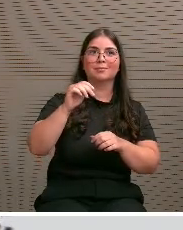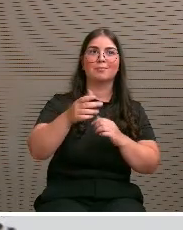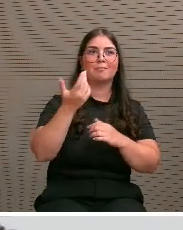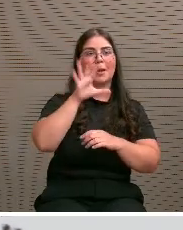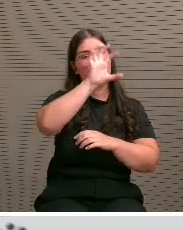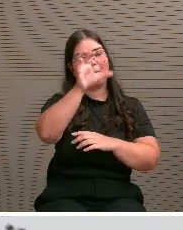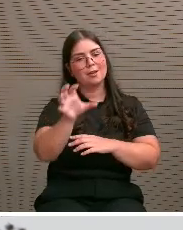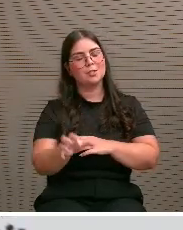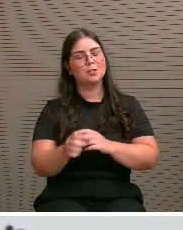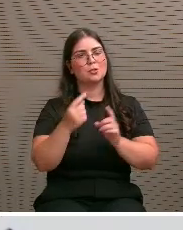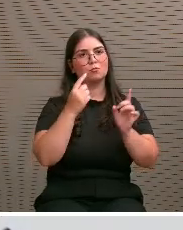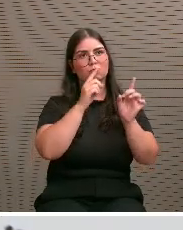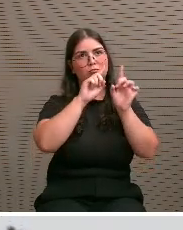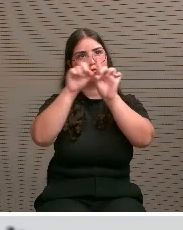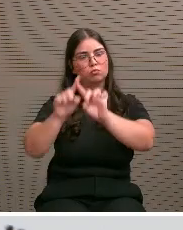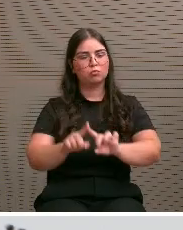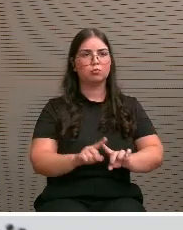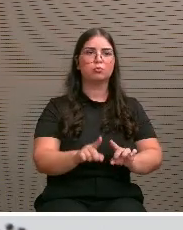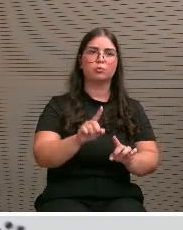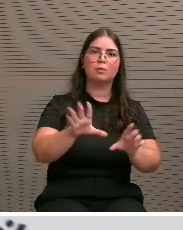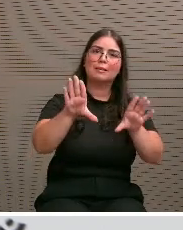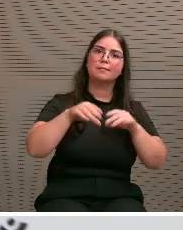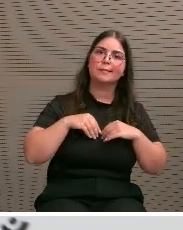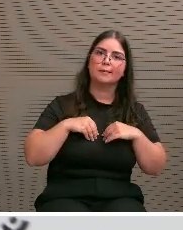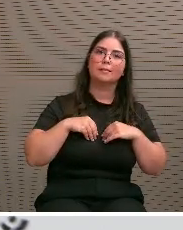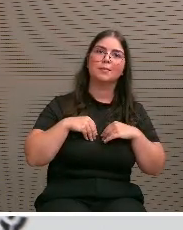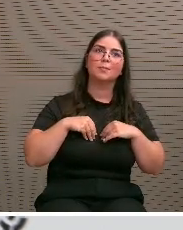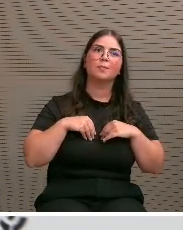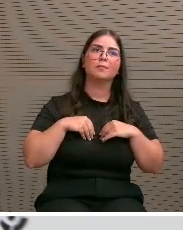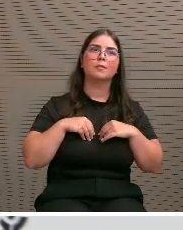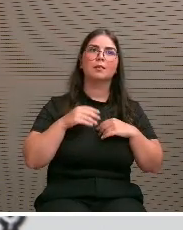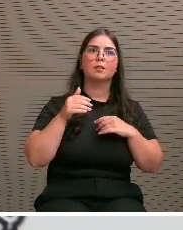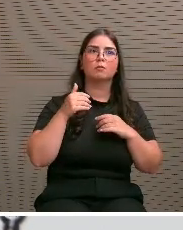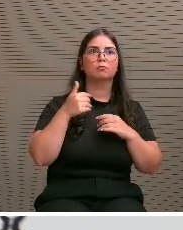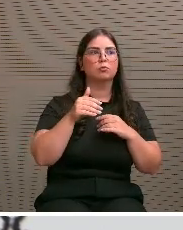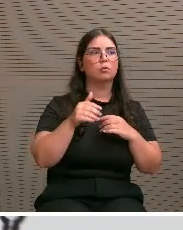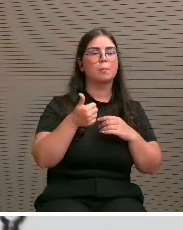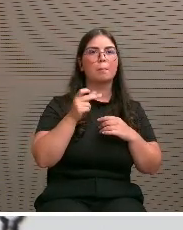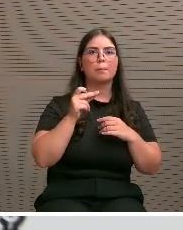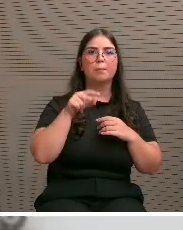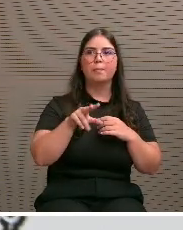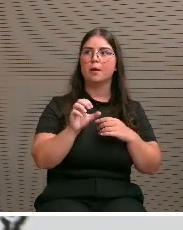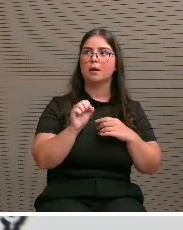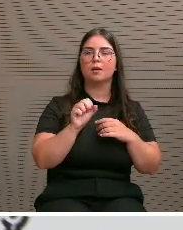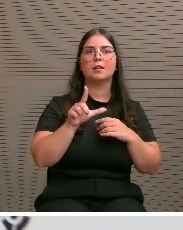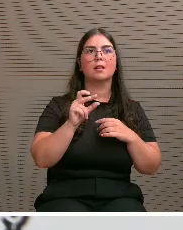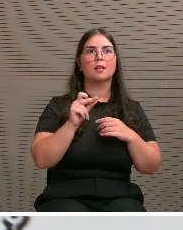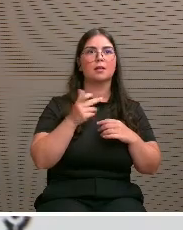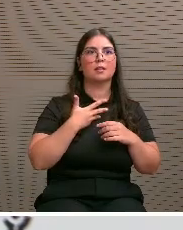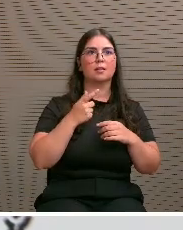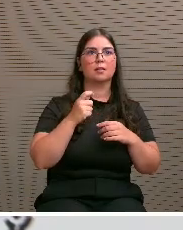to Bangladesh soon to talk to the agricultural minister, I hope the prime minister there, to